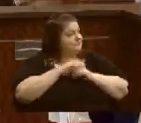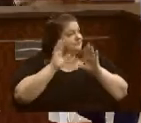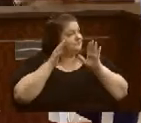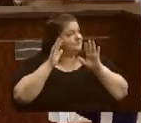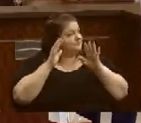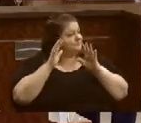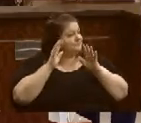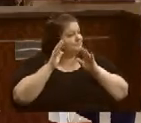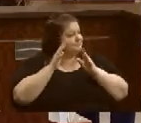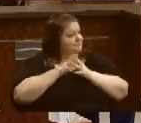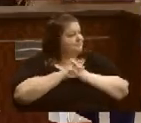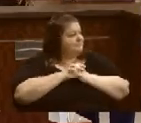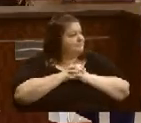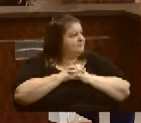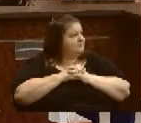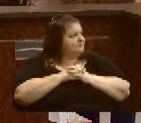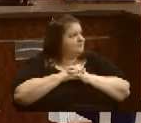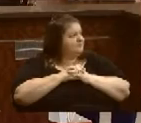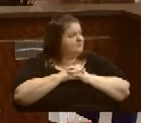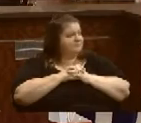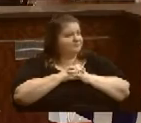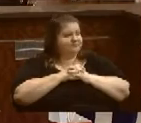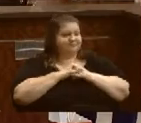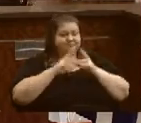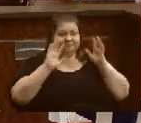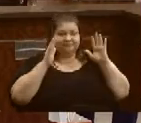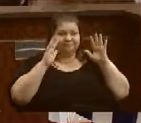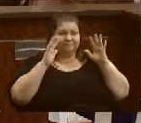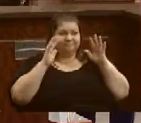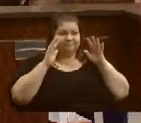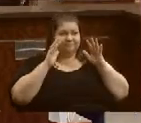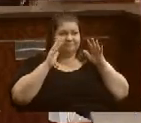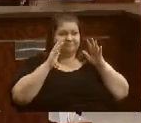Thank you. Sure. So thank you, Dr. and Mrs. Perez.